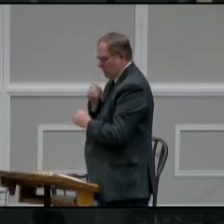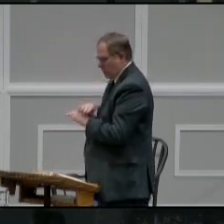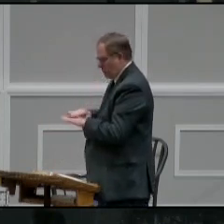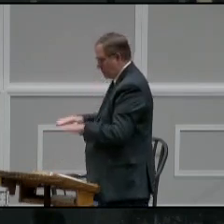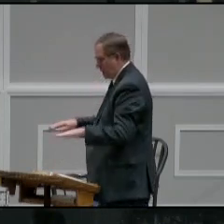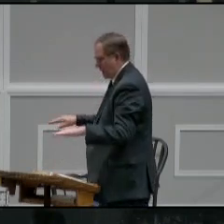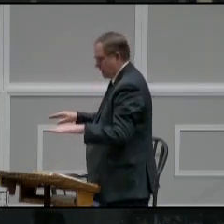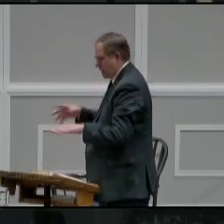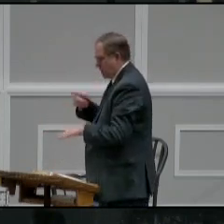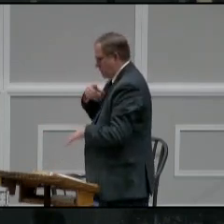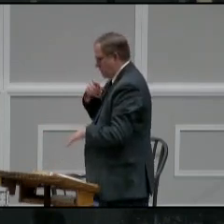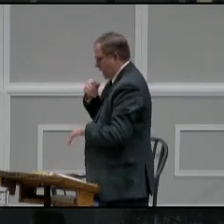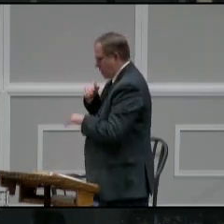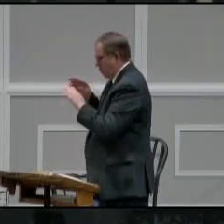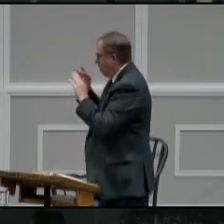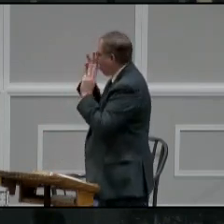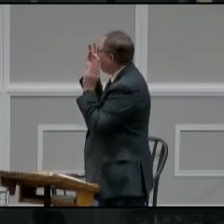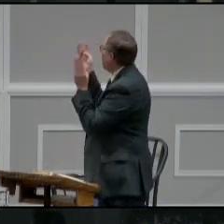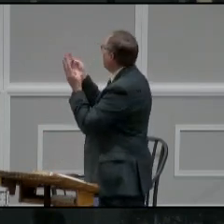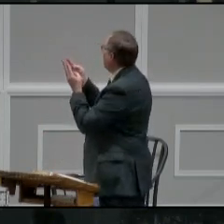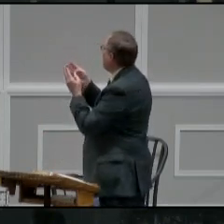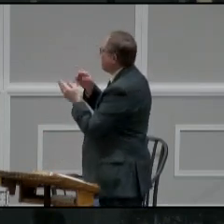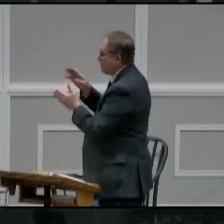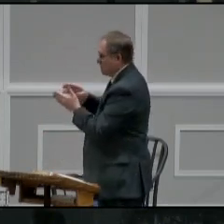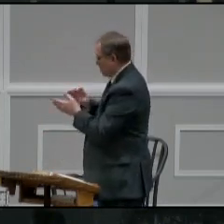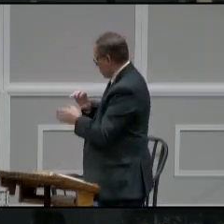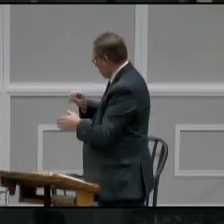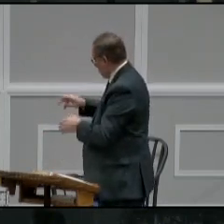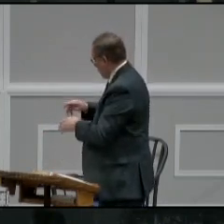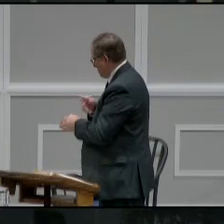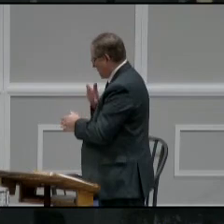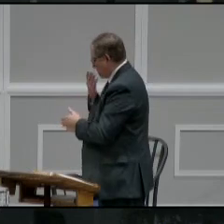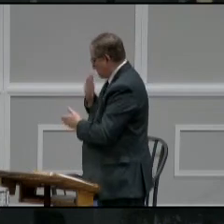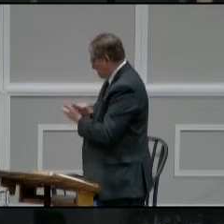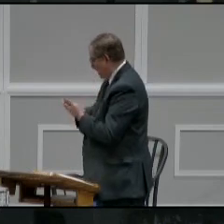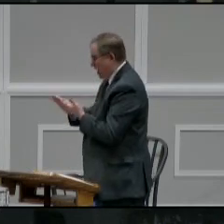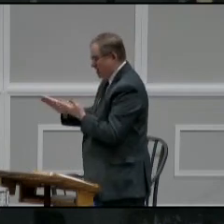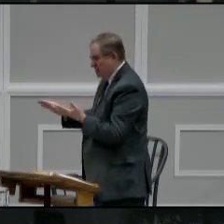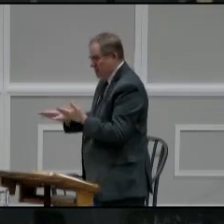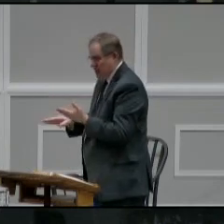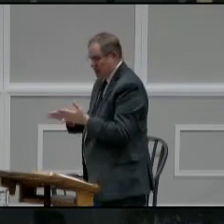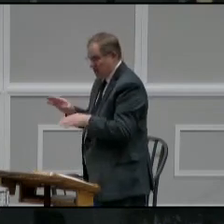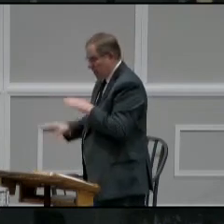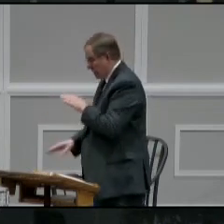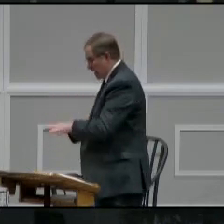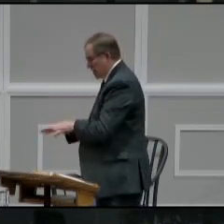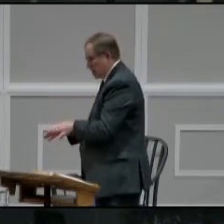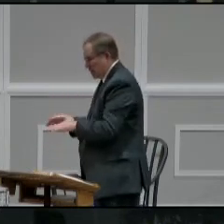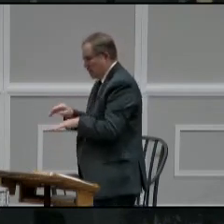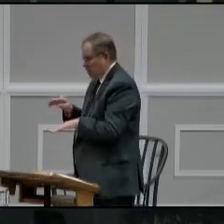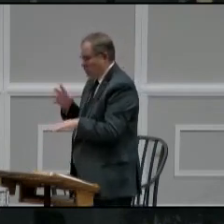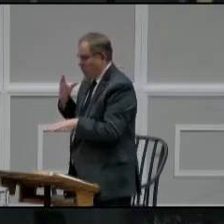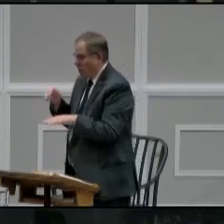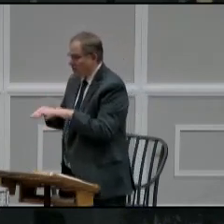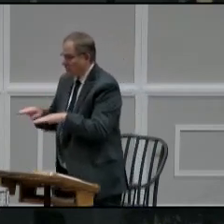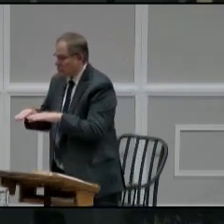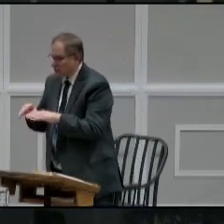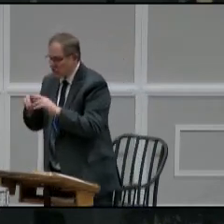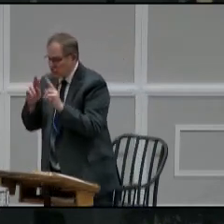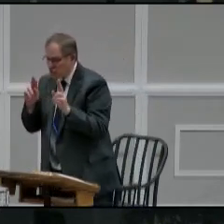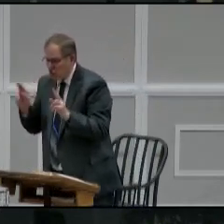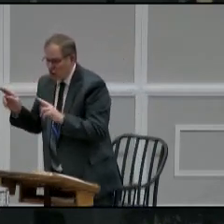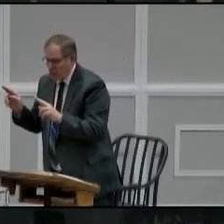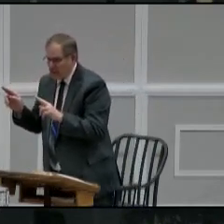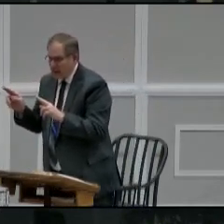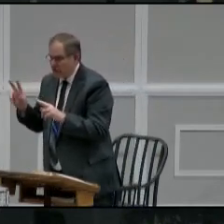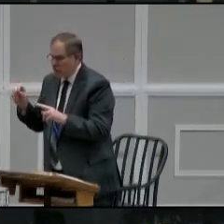nice drywall and carpet and everything. And we go down the steps and into this room, and the room is bare. There's